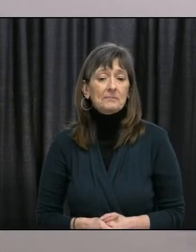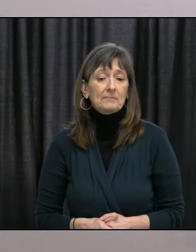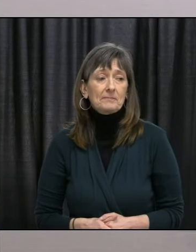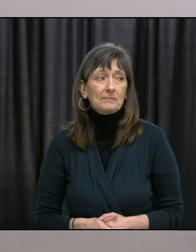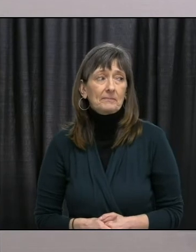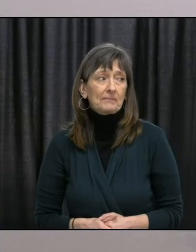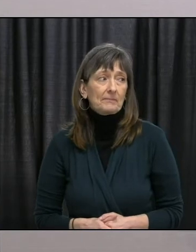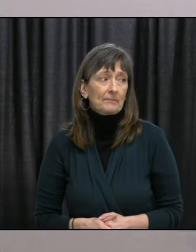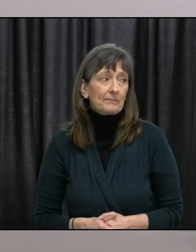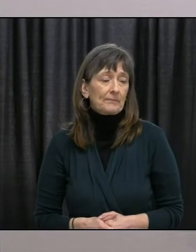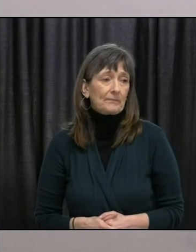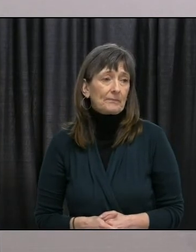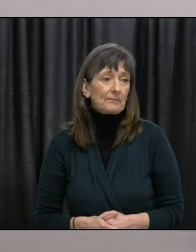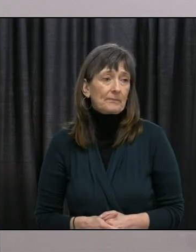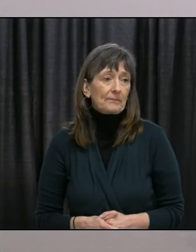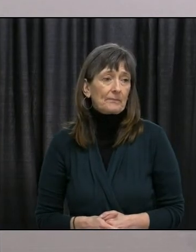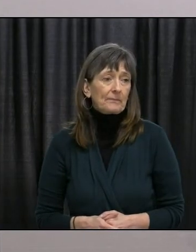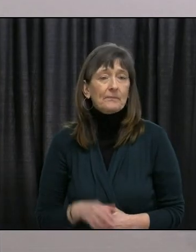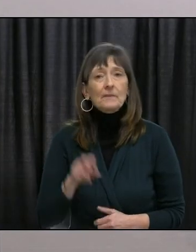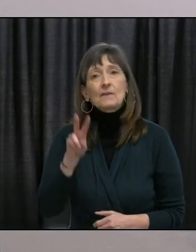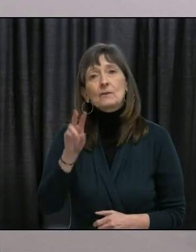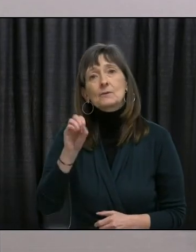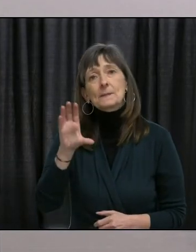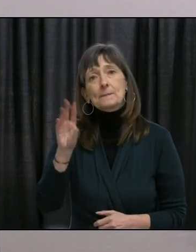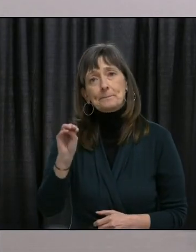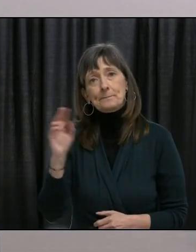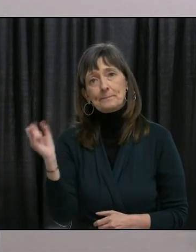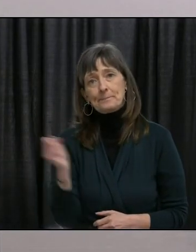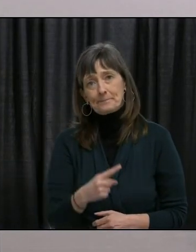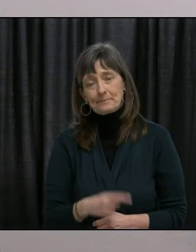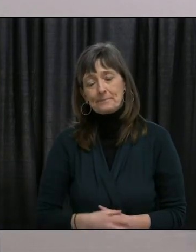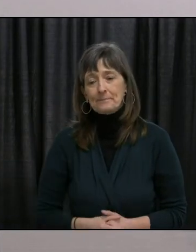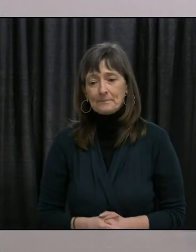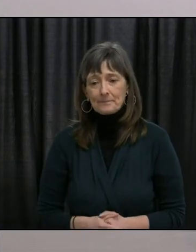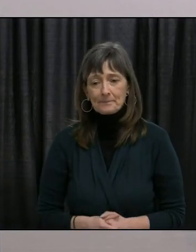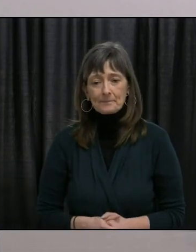Our next questions are from Allison King of VOCM News. Please go ahead.